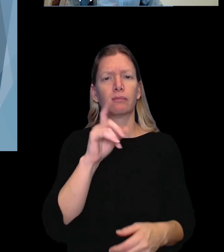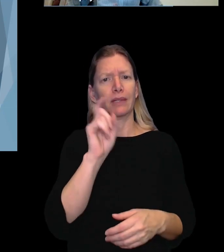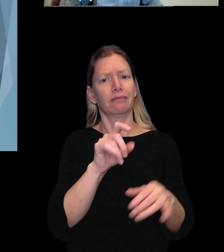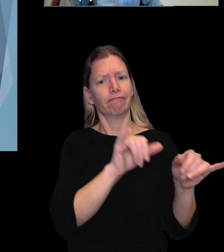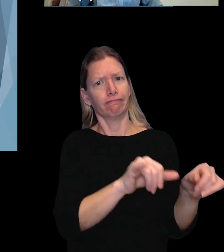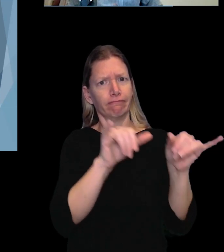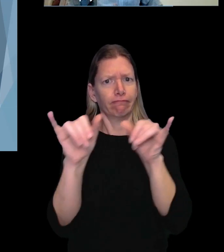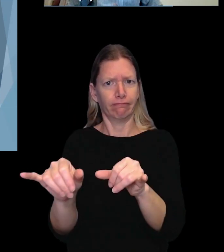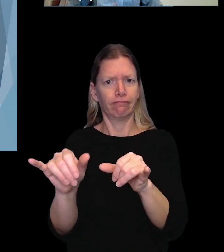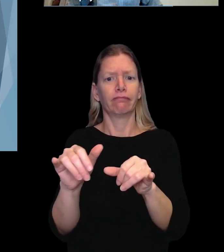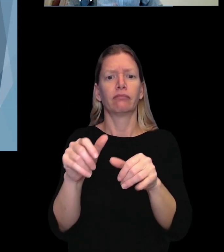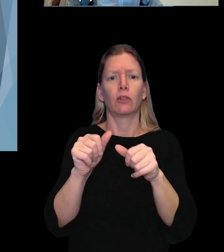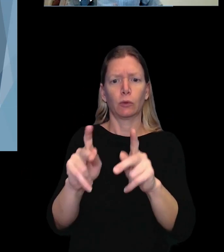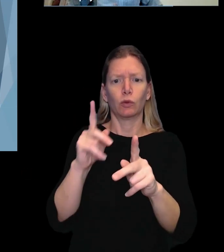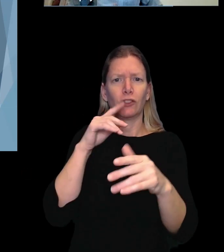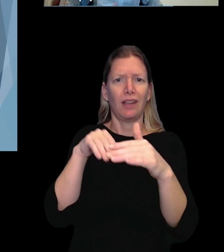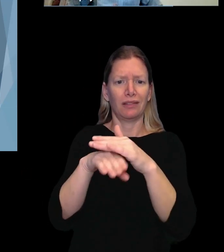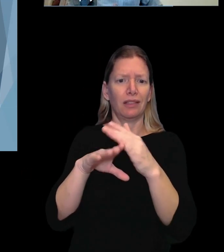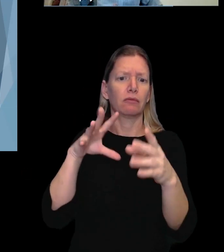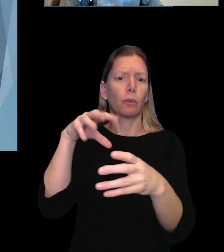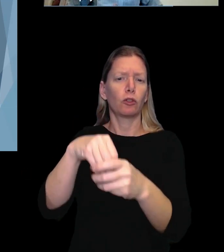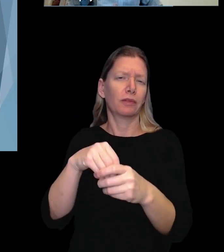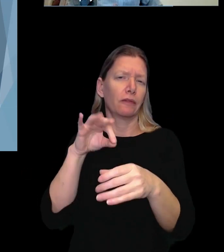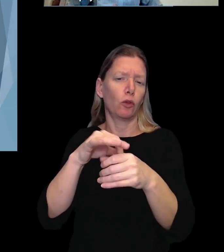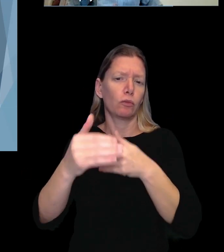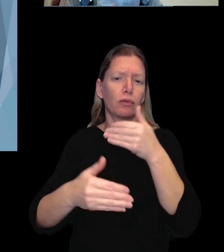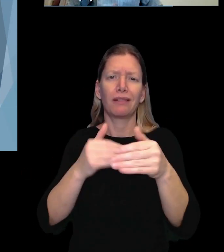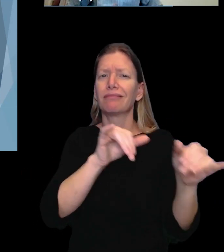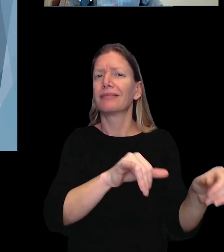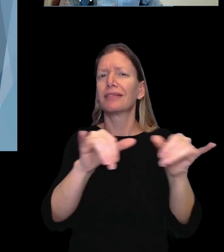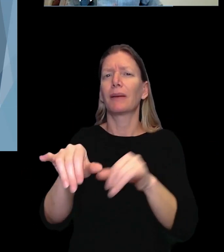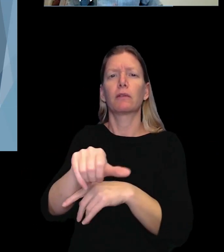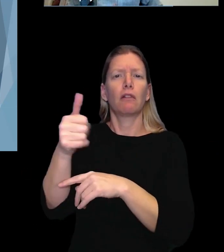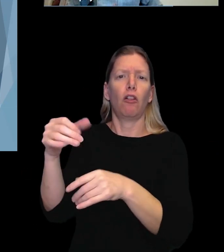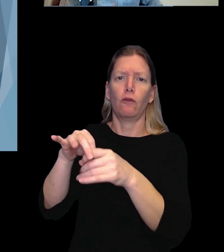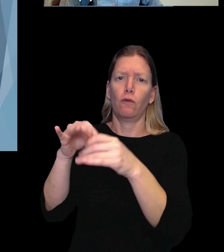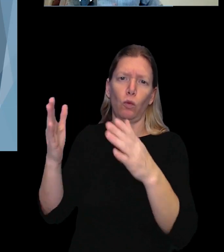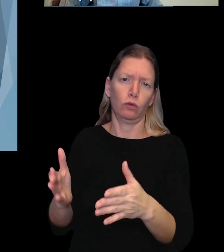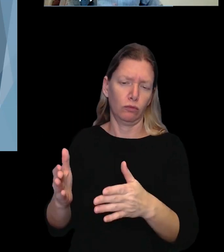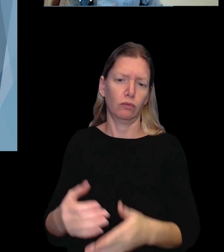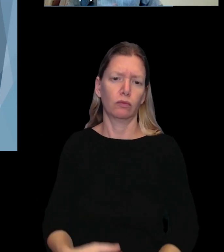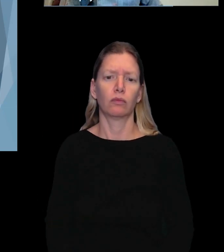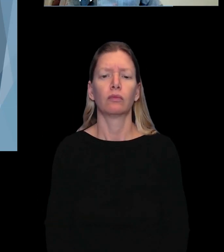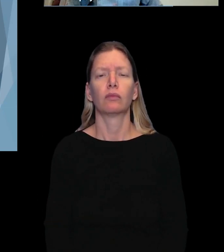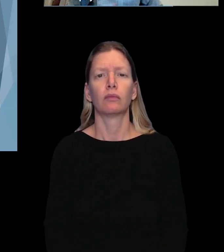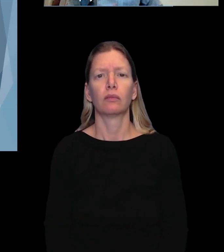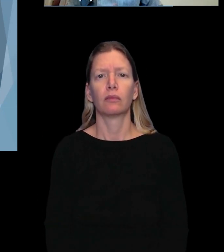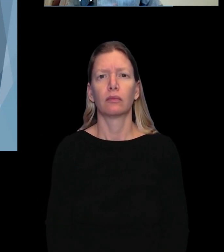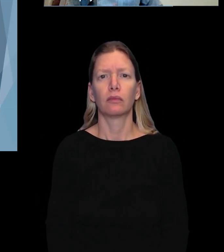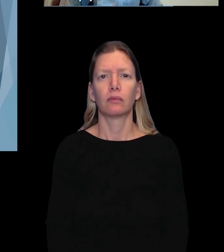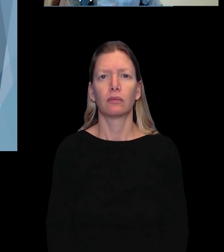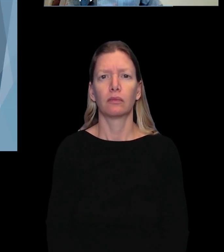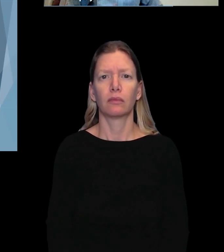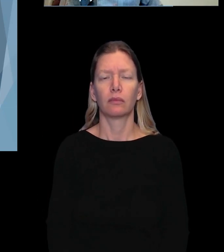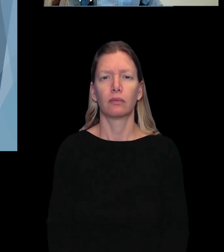impaired in a manner that provides the same opportunity for access and participation in the voting process as